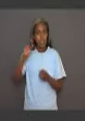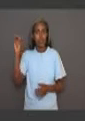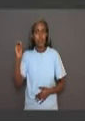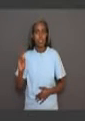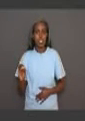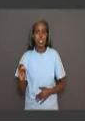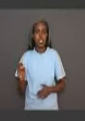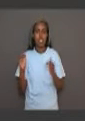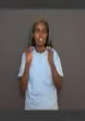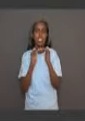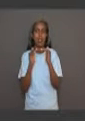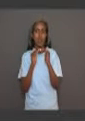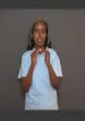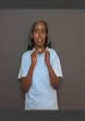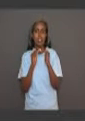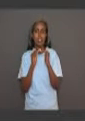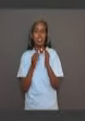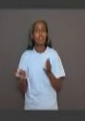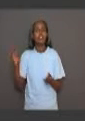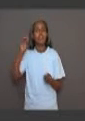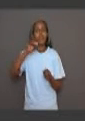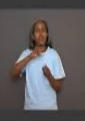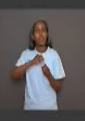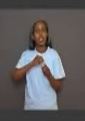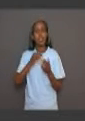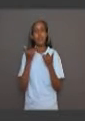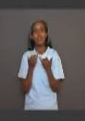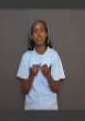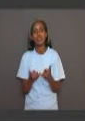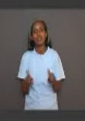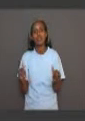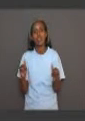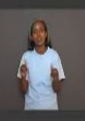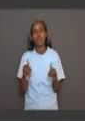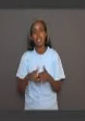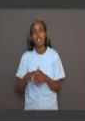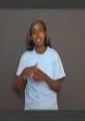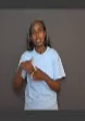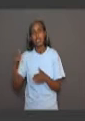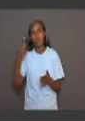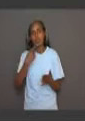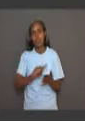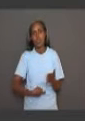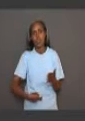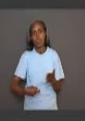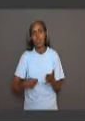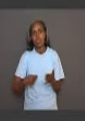percent equals the markup divided by the cost